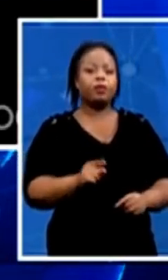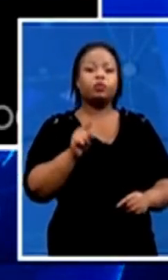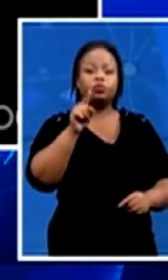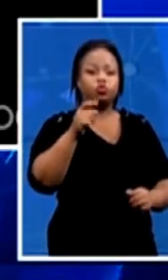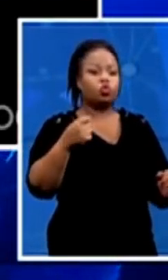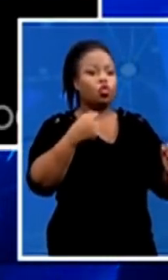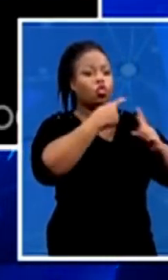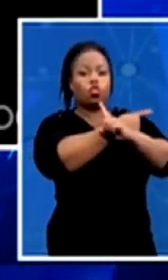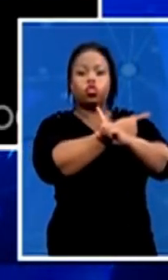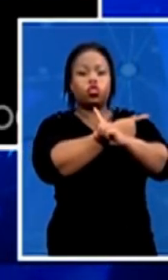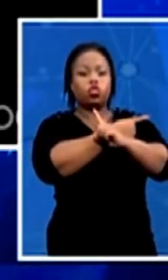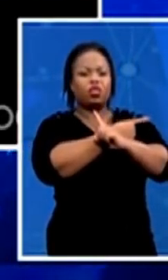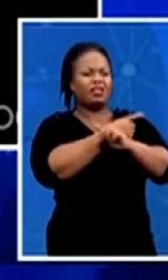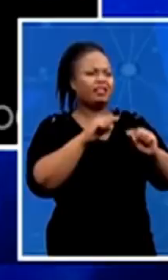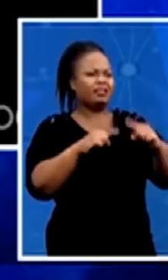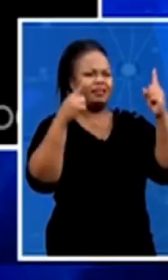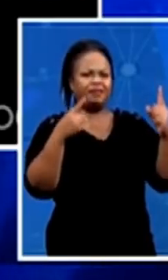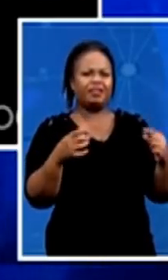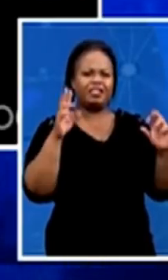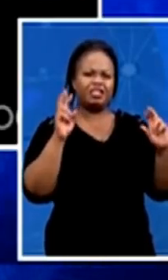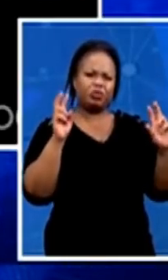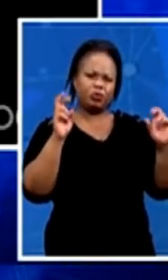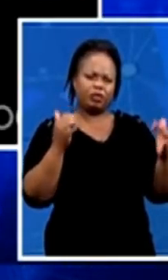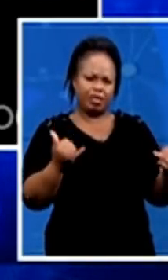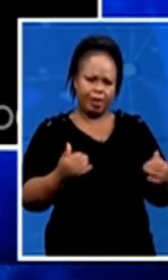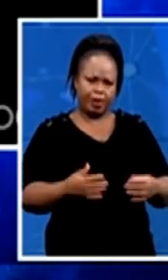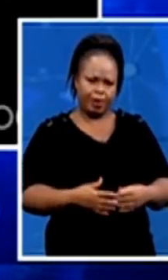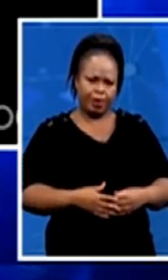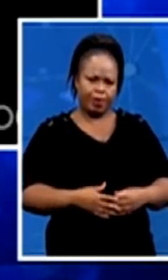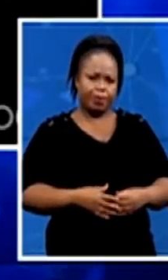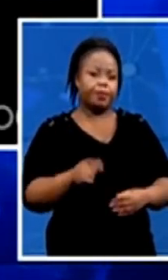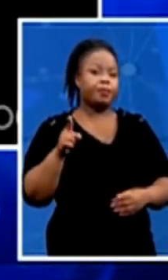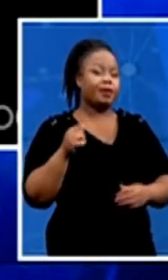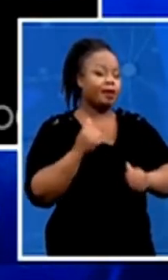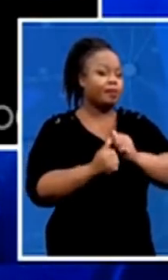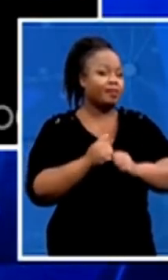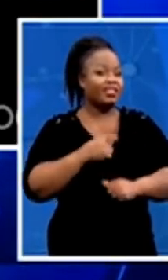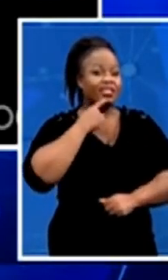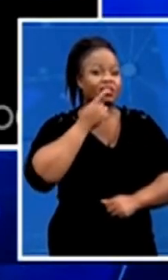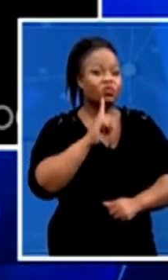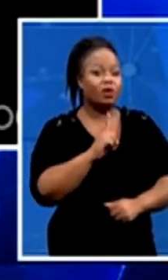issues. My brother is saying the conviction itself related only